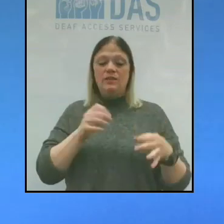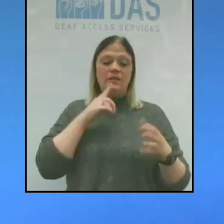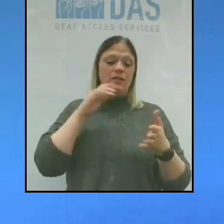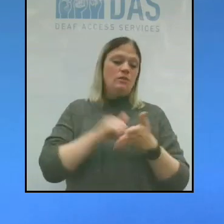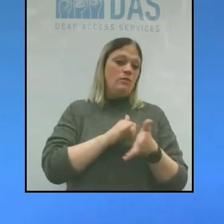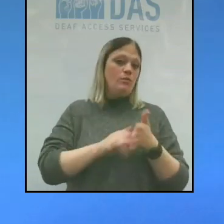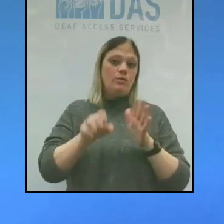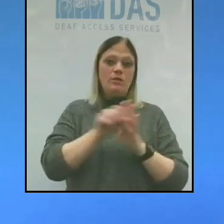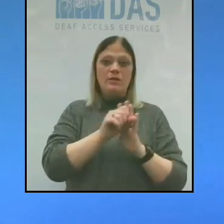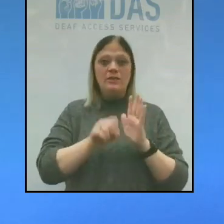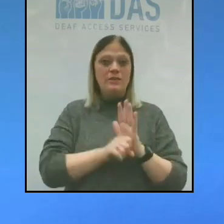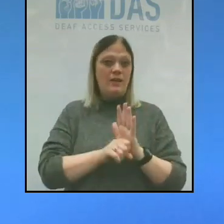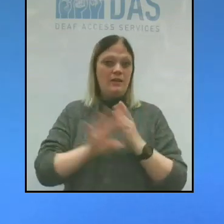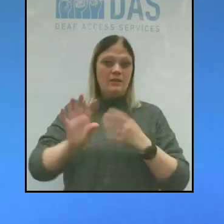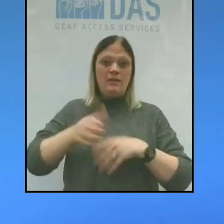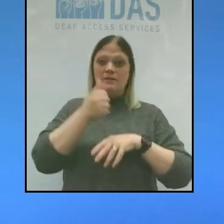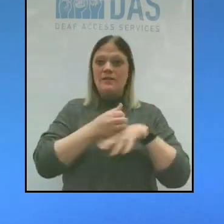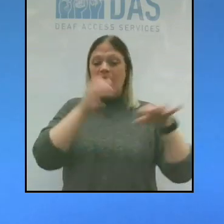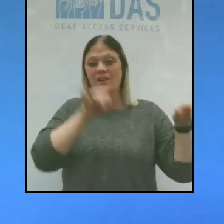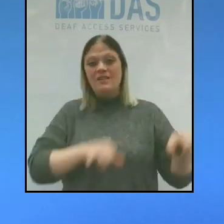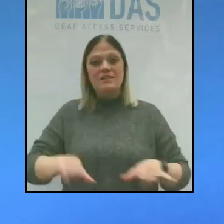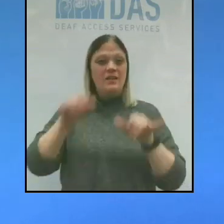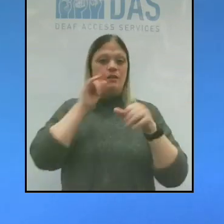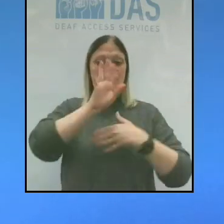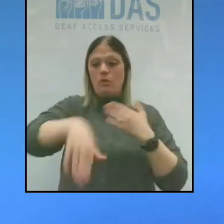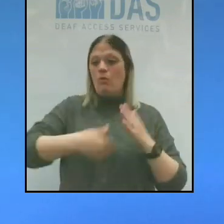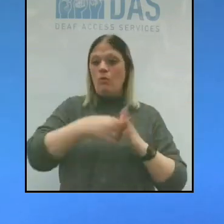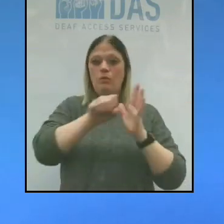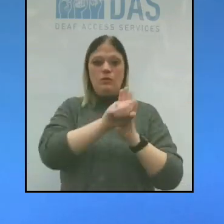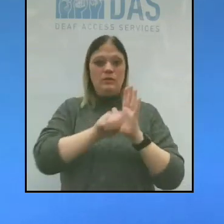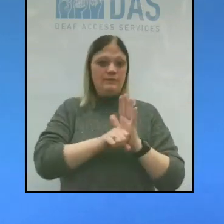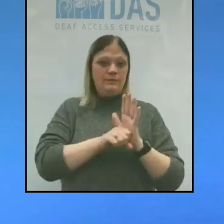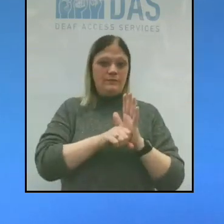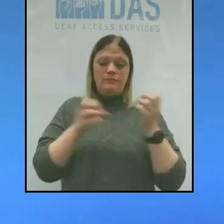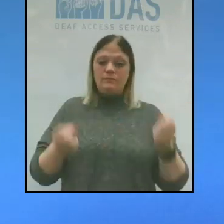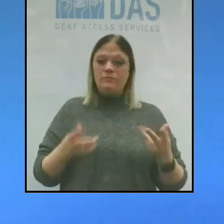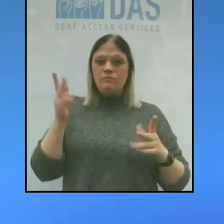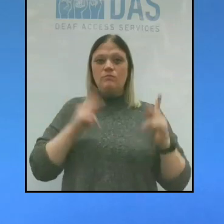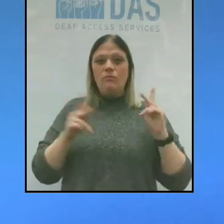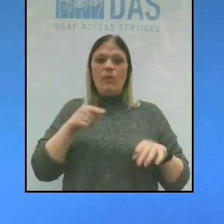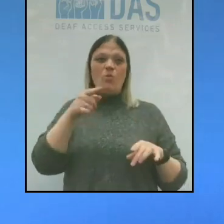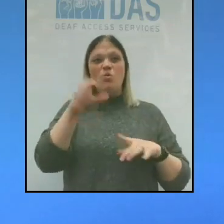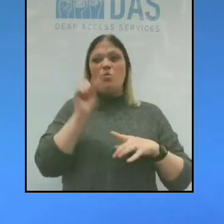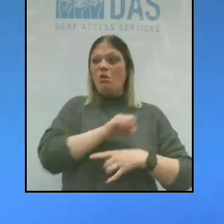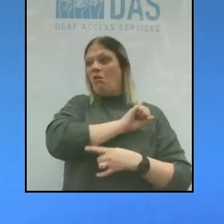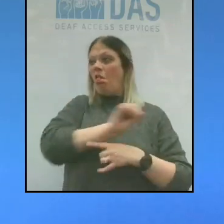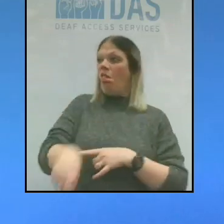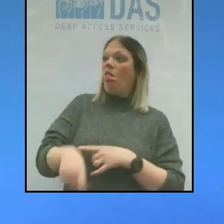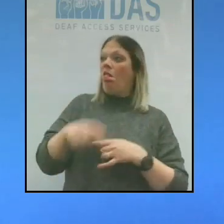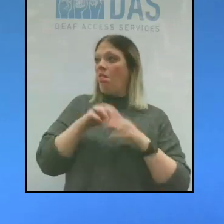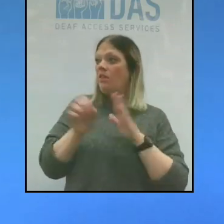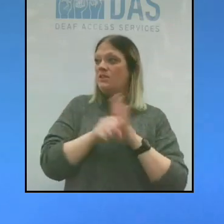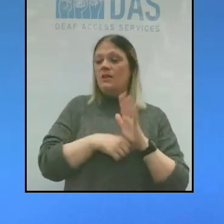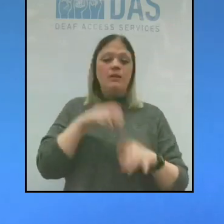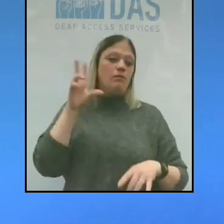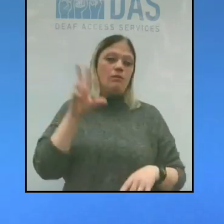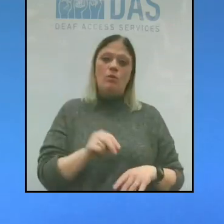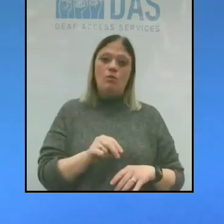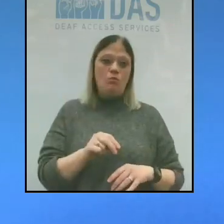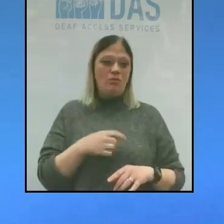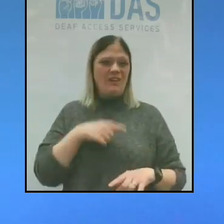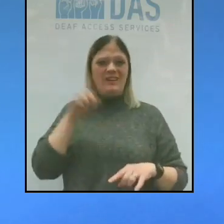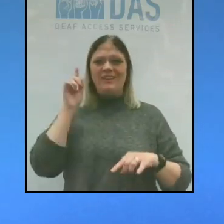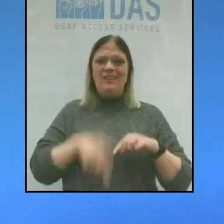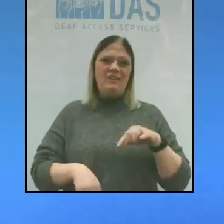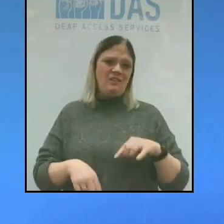York State setting the standard for the entire state. So a lot of folks are like, oh, you can override the state? The answer is no, we